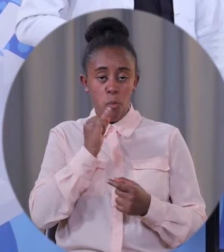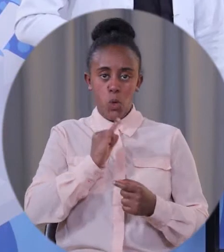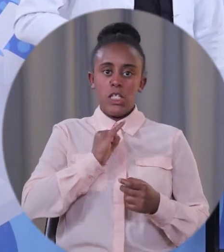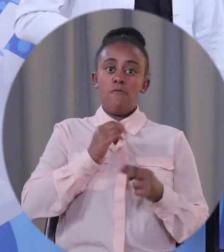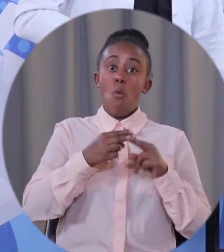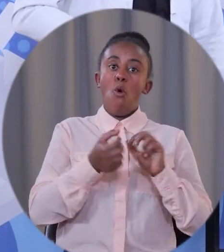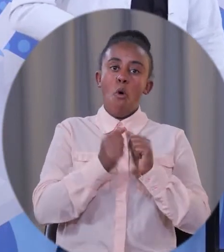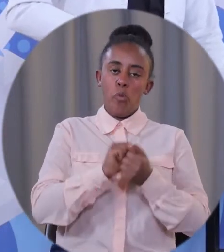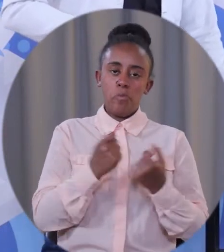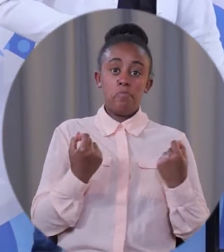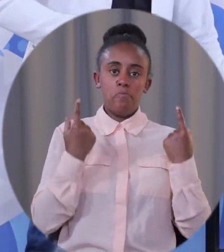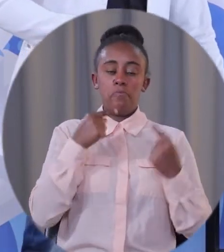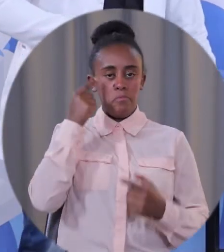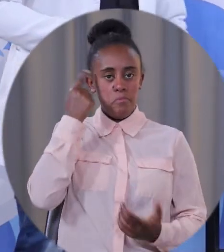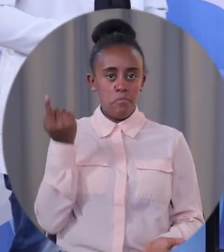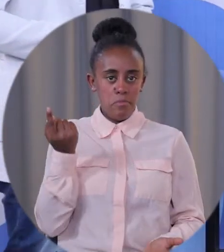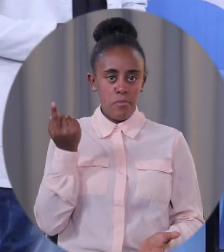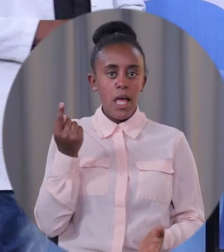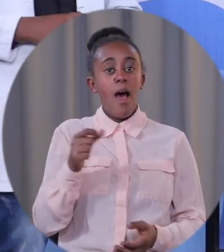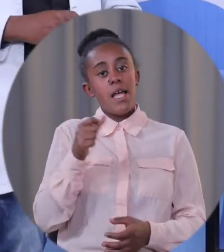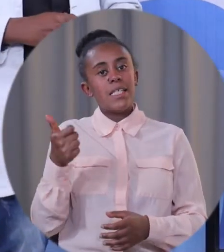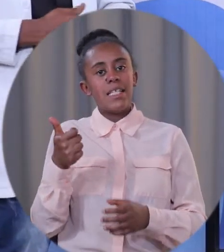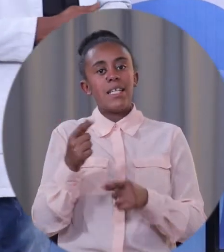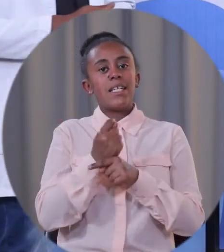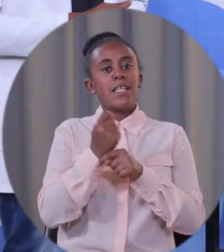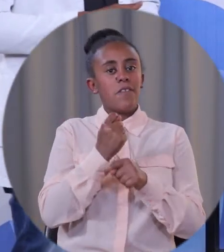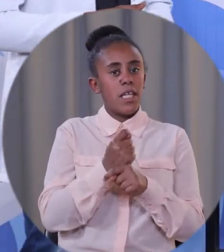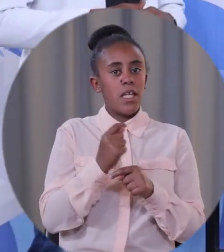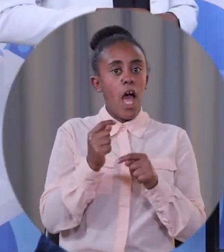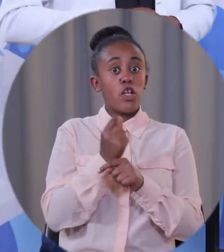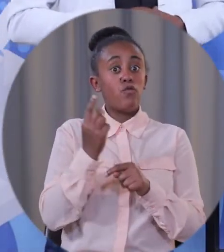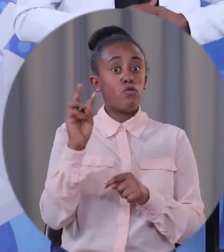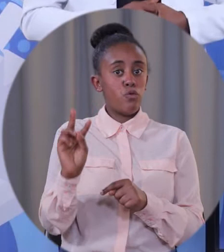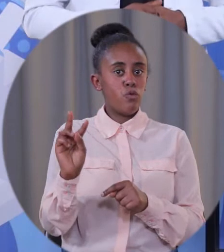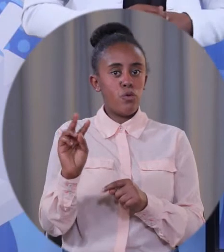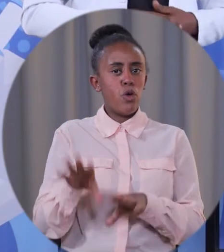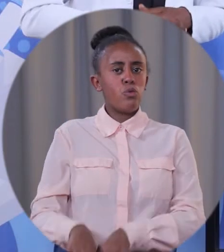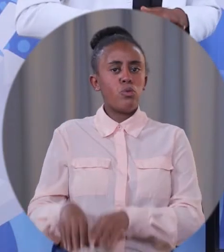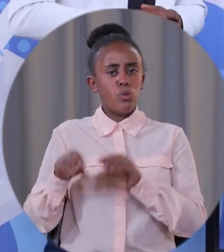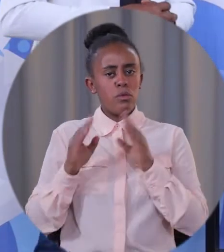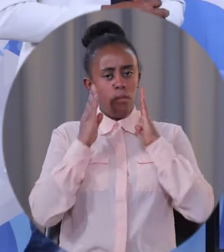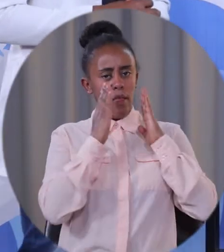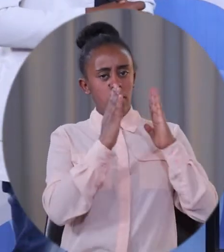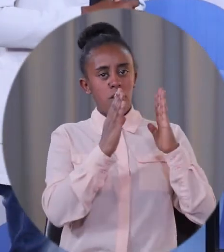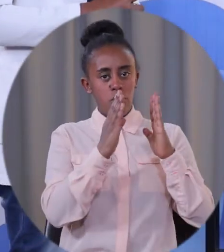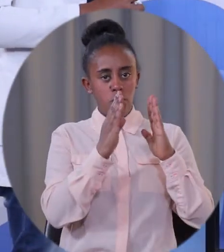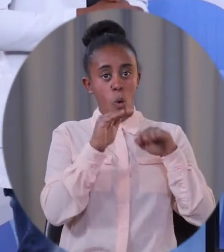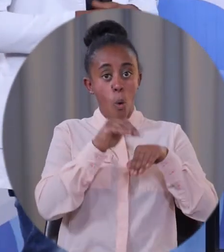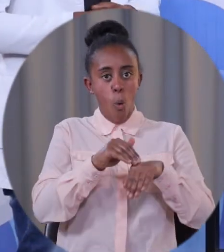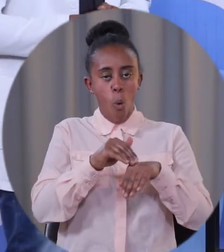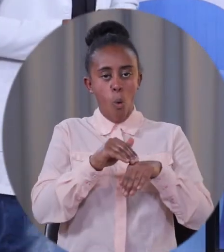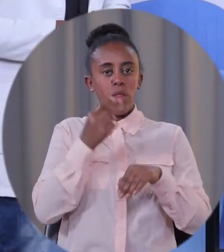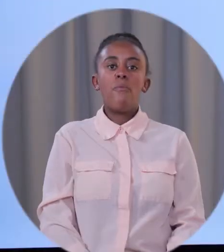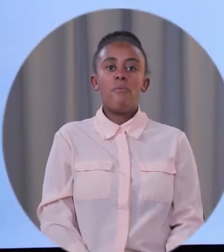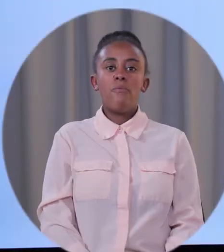Okay, let's go to the other activity. It is activity 2. Students, please pay attention on the